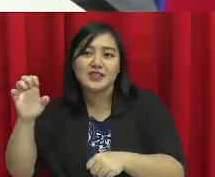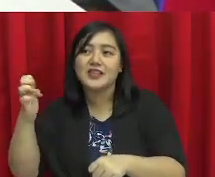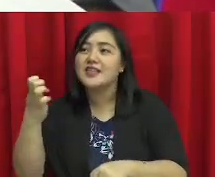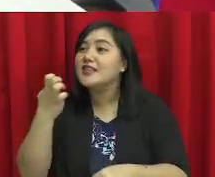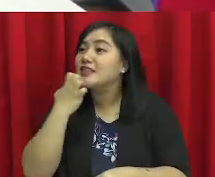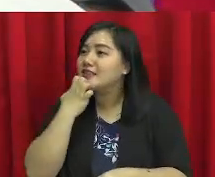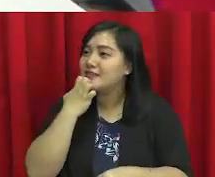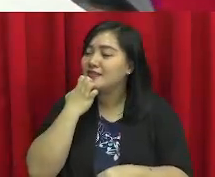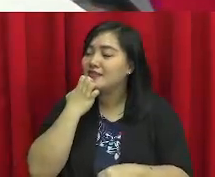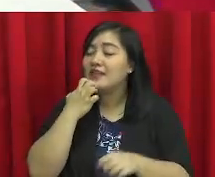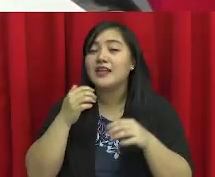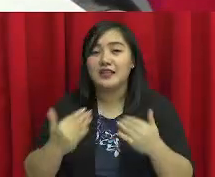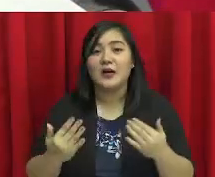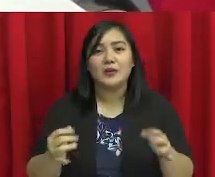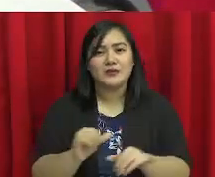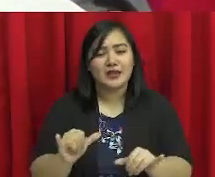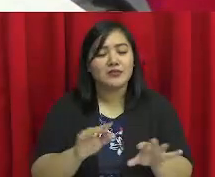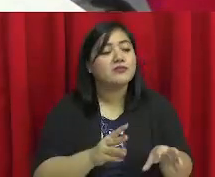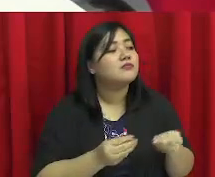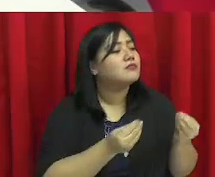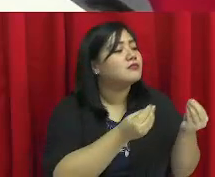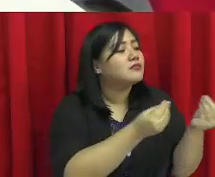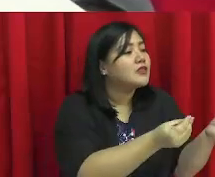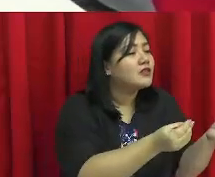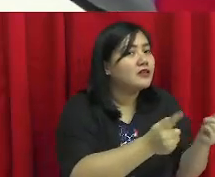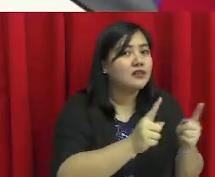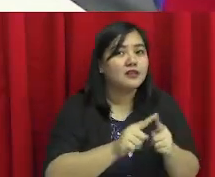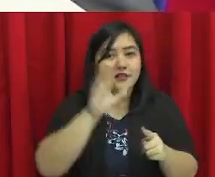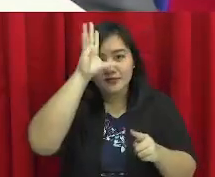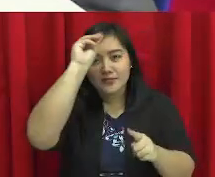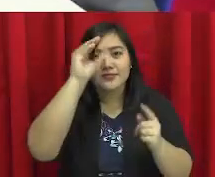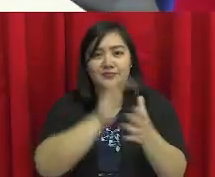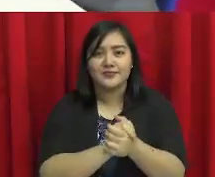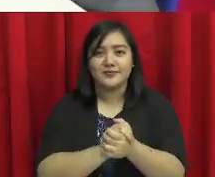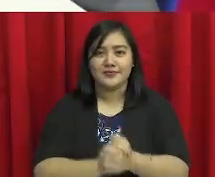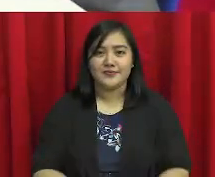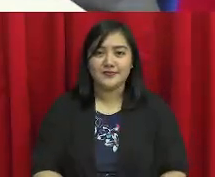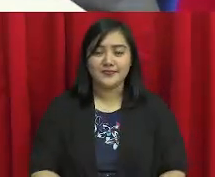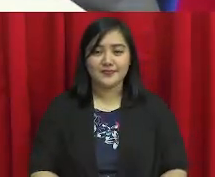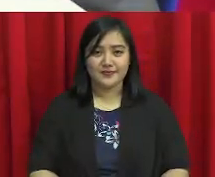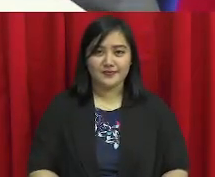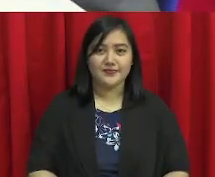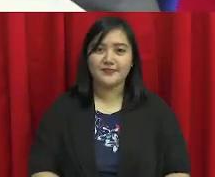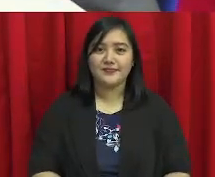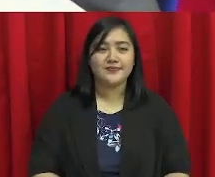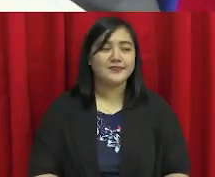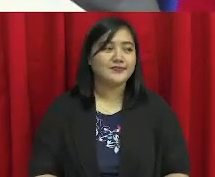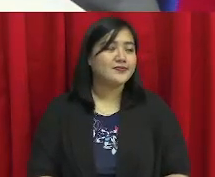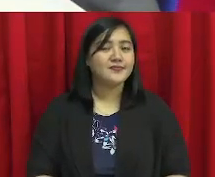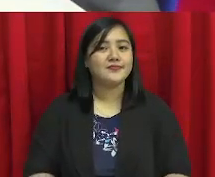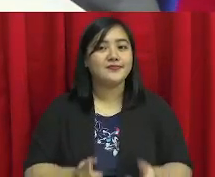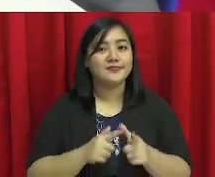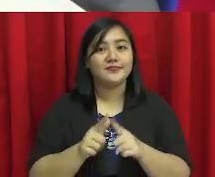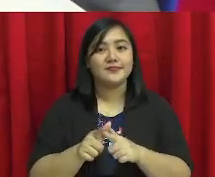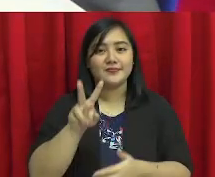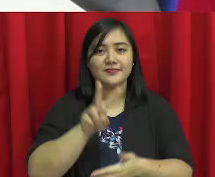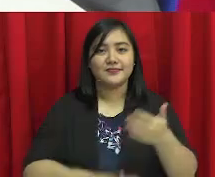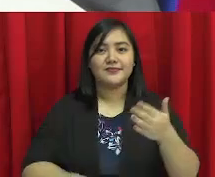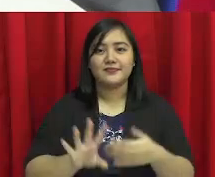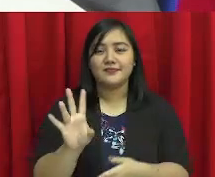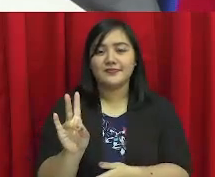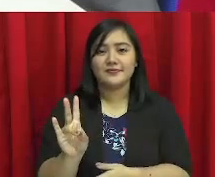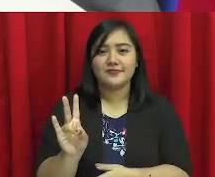apple. hindi po apple yan, wala sinabi dyan. You see, kumagat din. And then, verse number